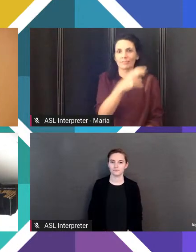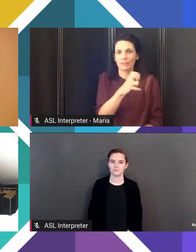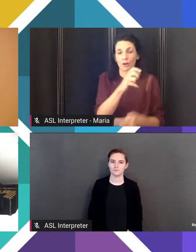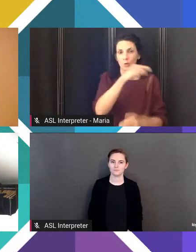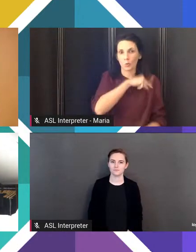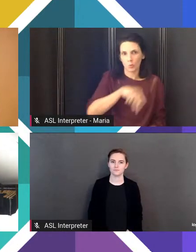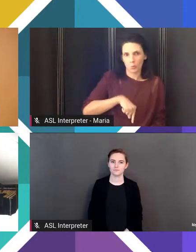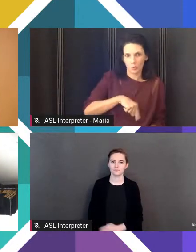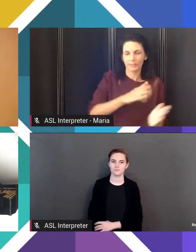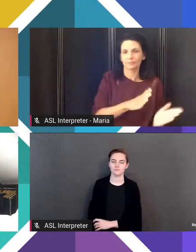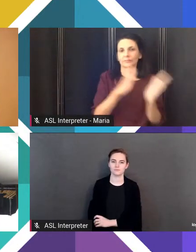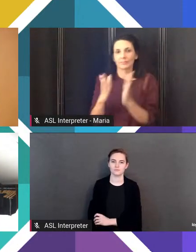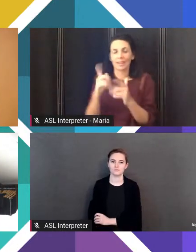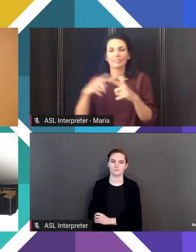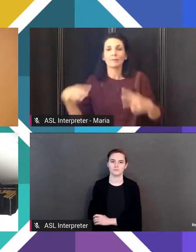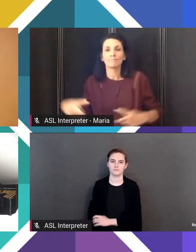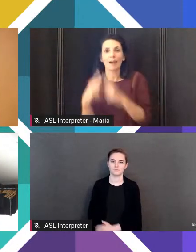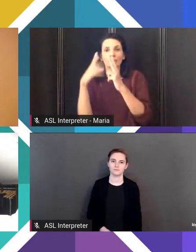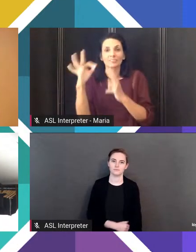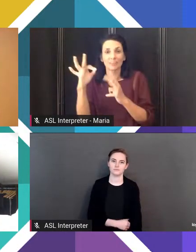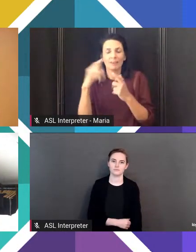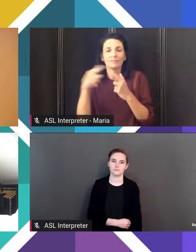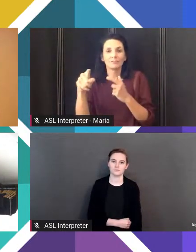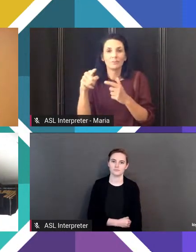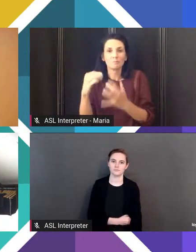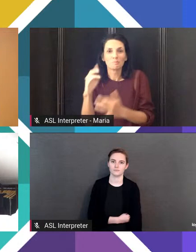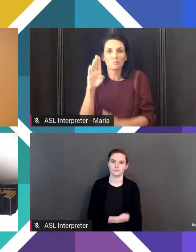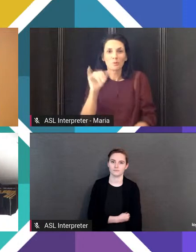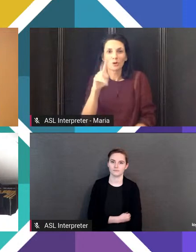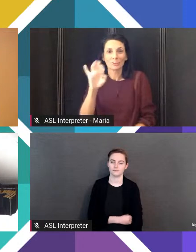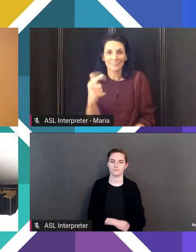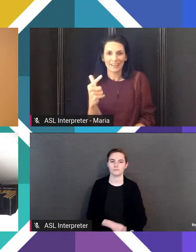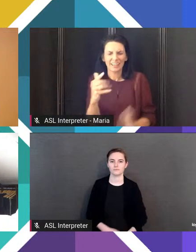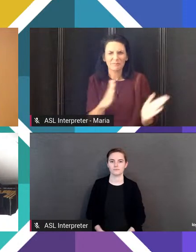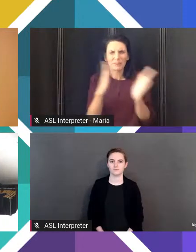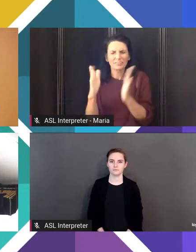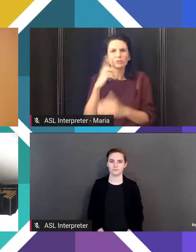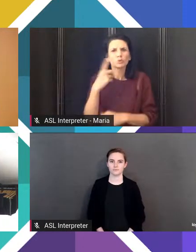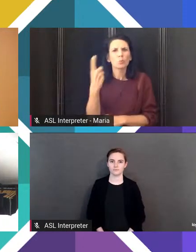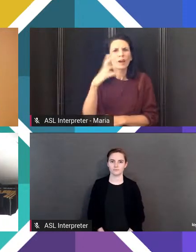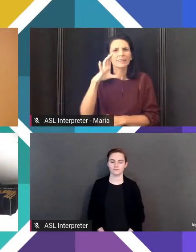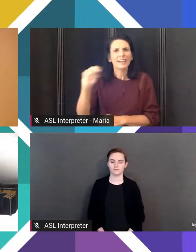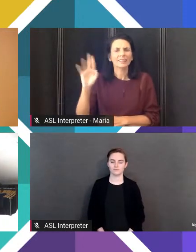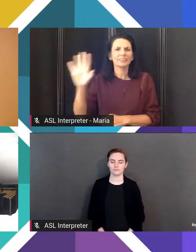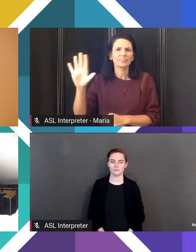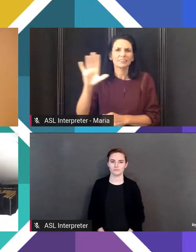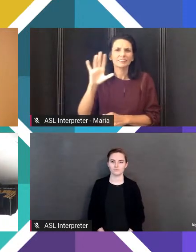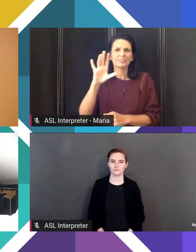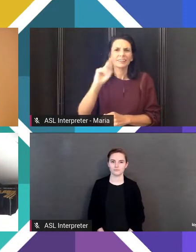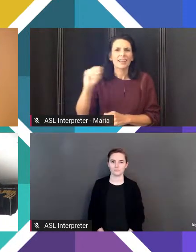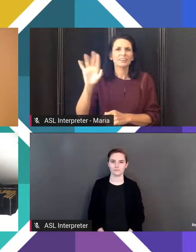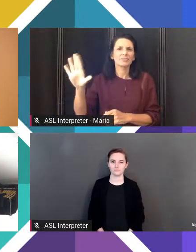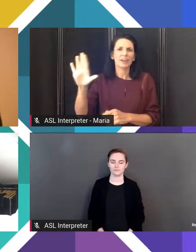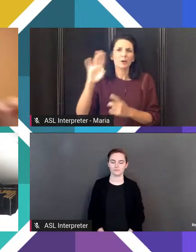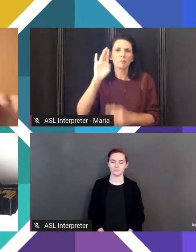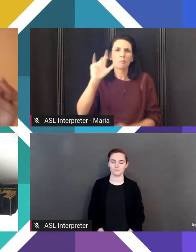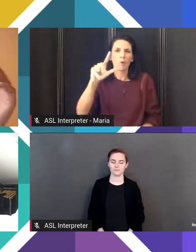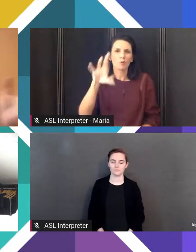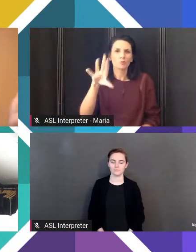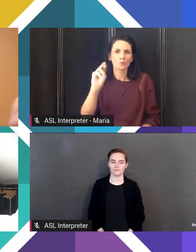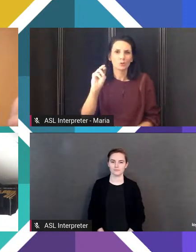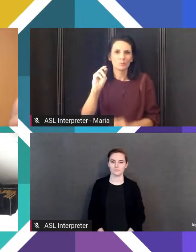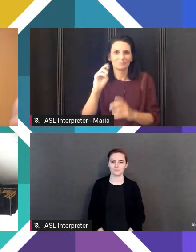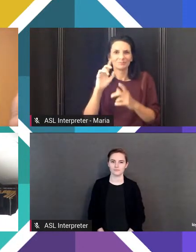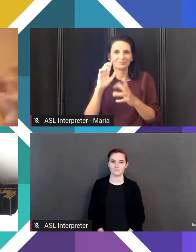When Paris Burned, Hartford Sizzled, which is a documentary about the Connecticut ballroom scene in the 90s.